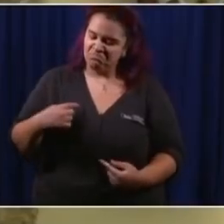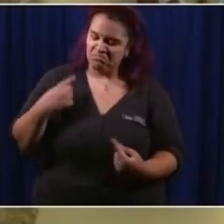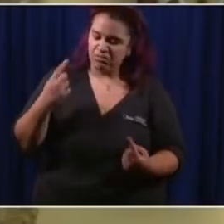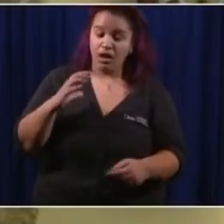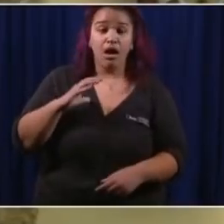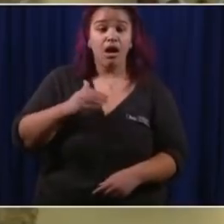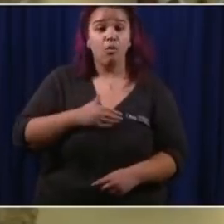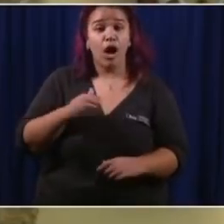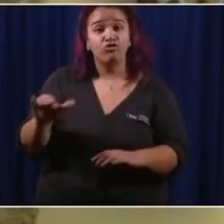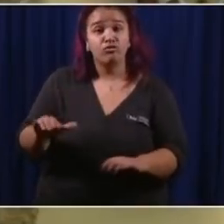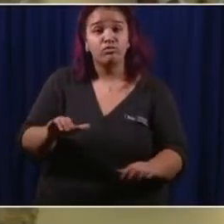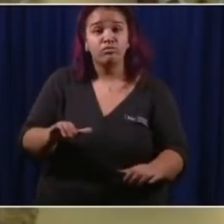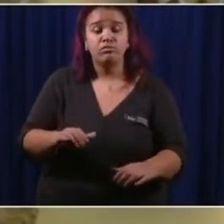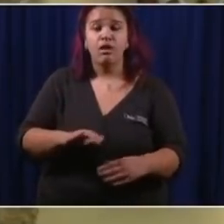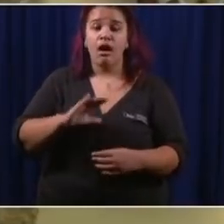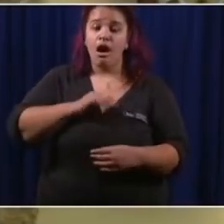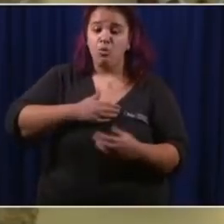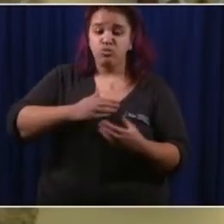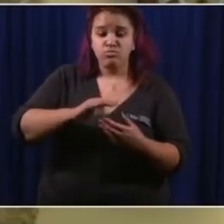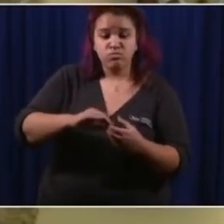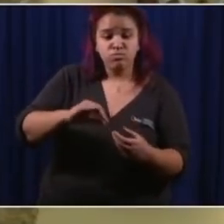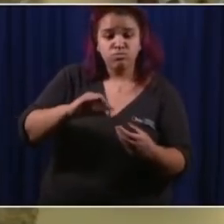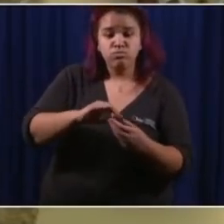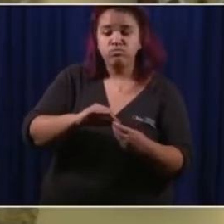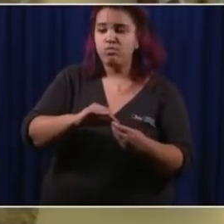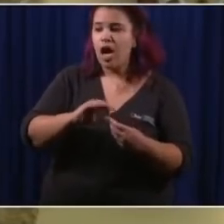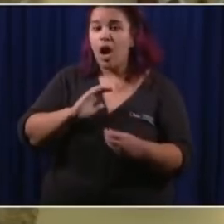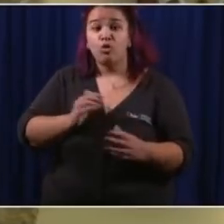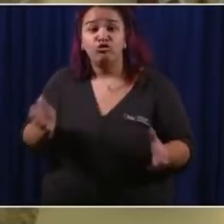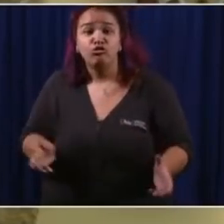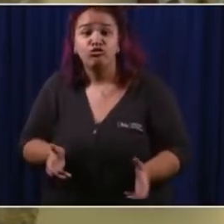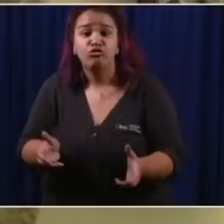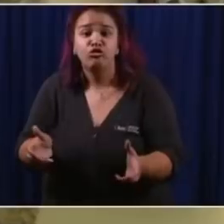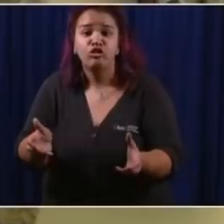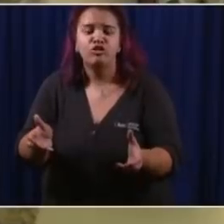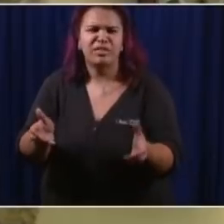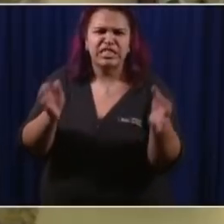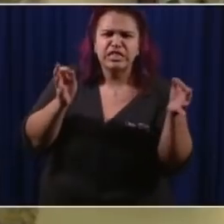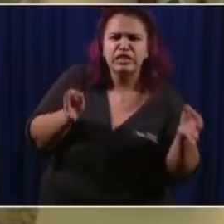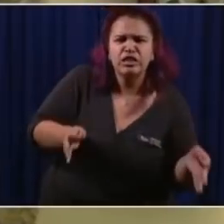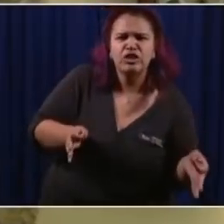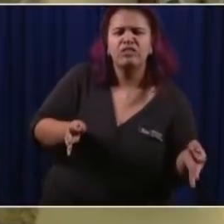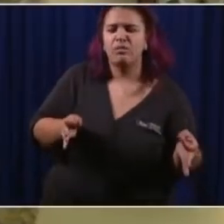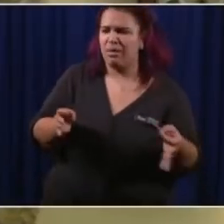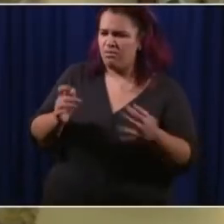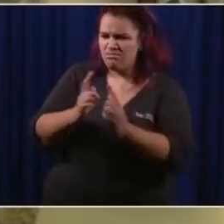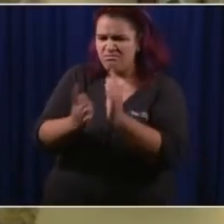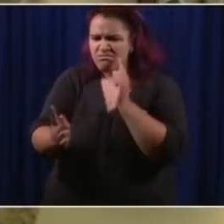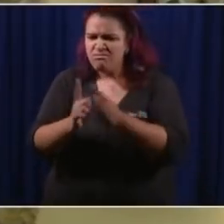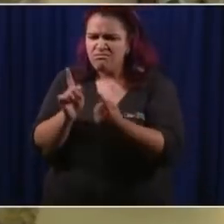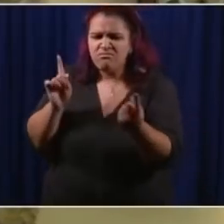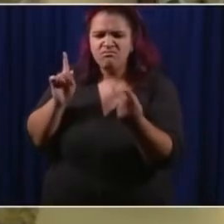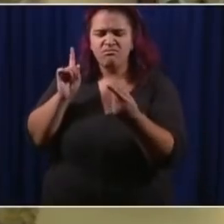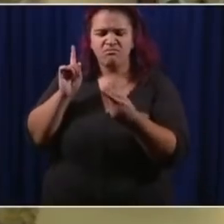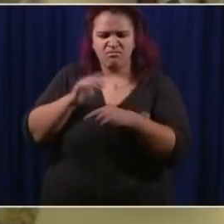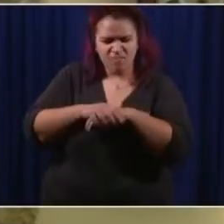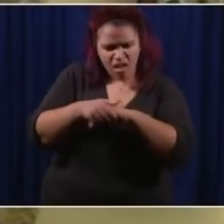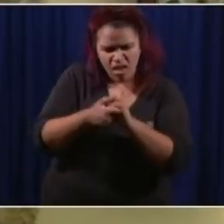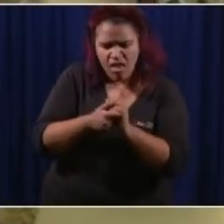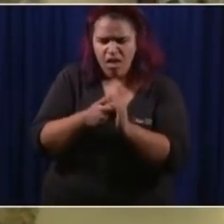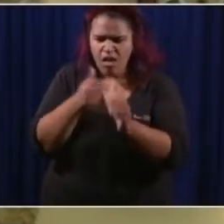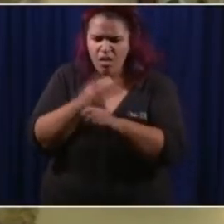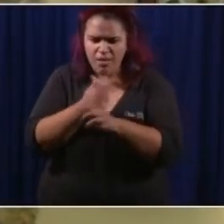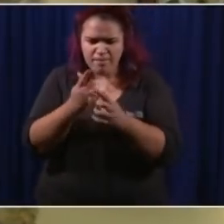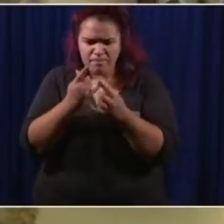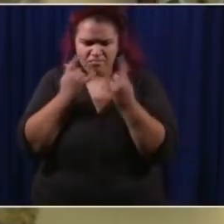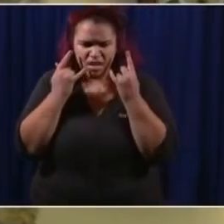about doing, keeping a distance, wearing a mask, and the other things that we've